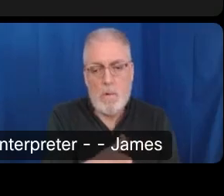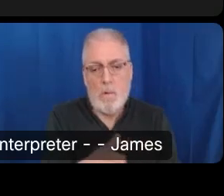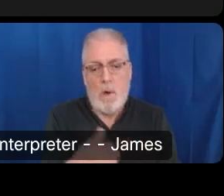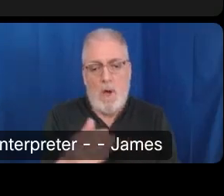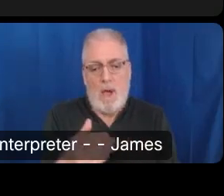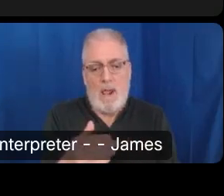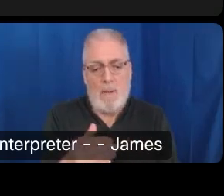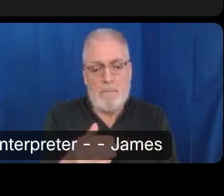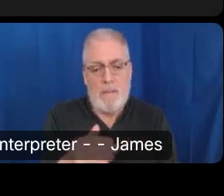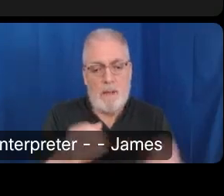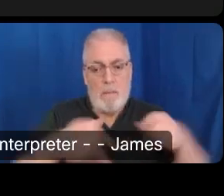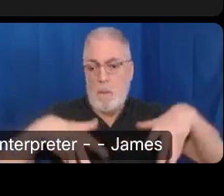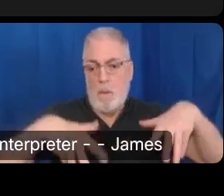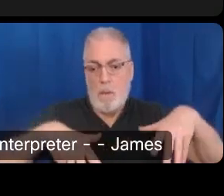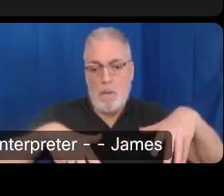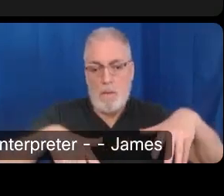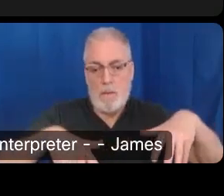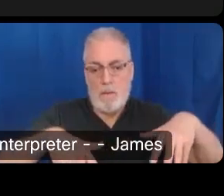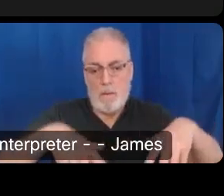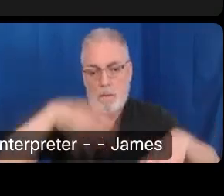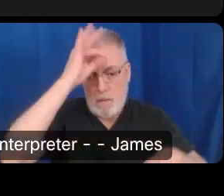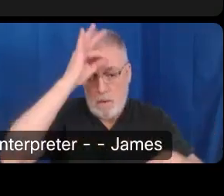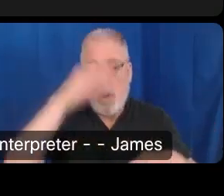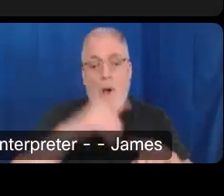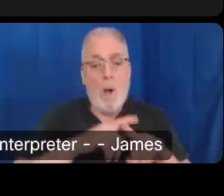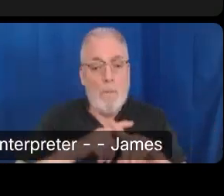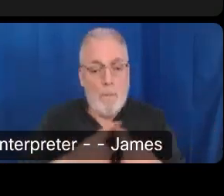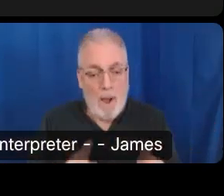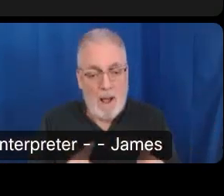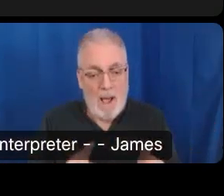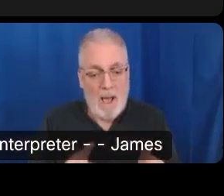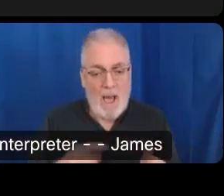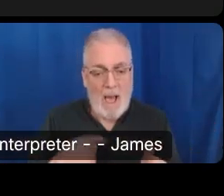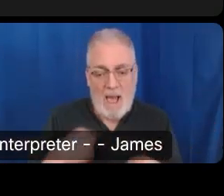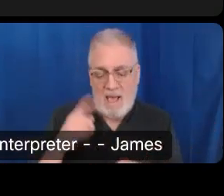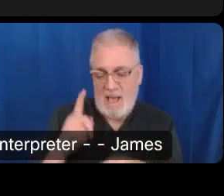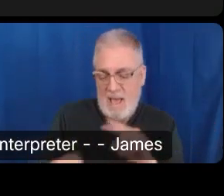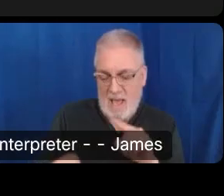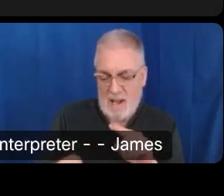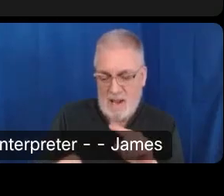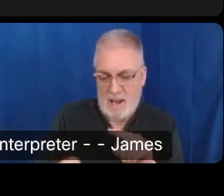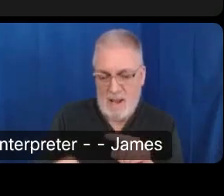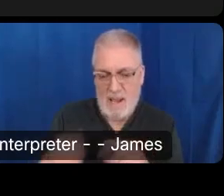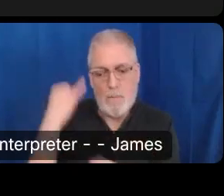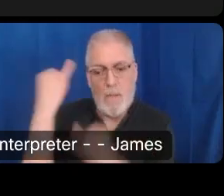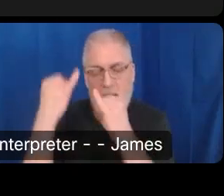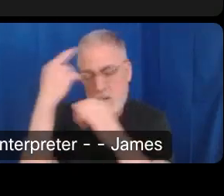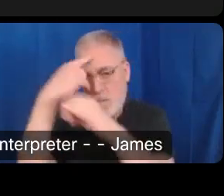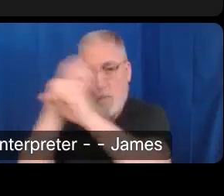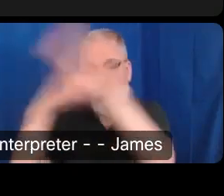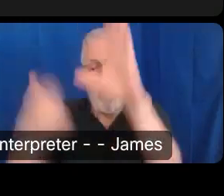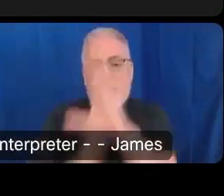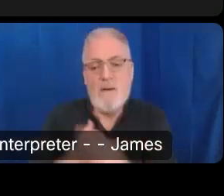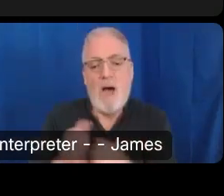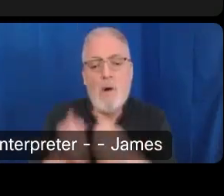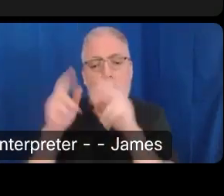methods. Somebody, I'll be honest, I have means, I have privilege. It's easy for me to kind of strike it out on